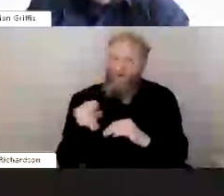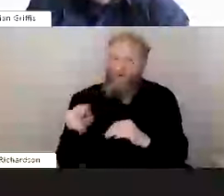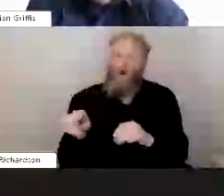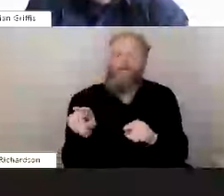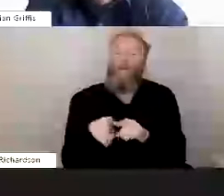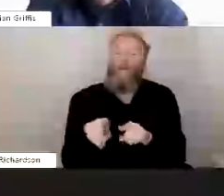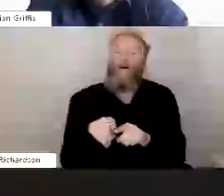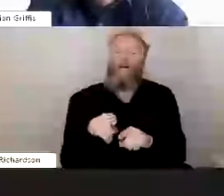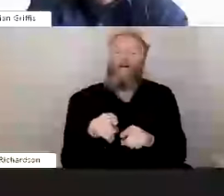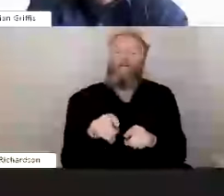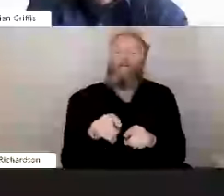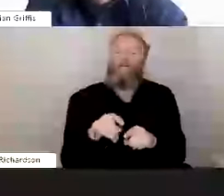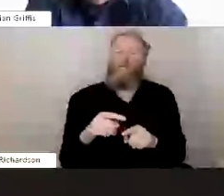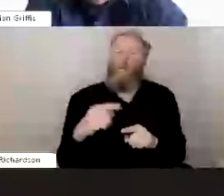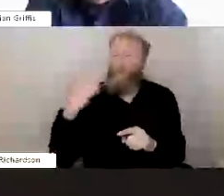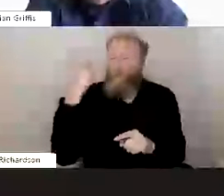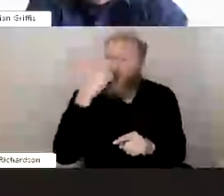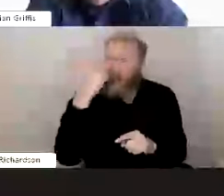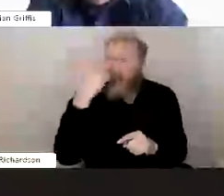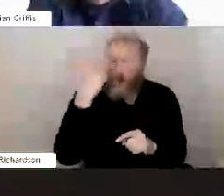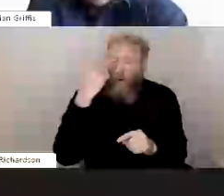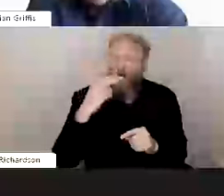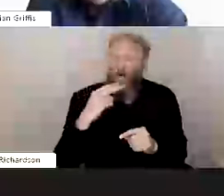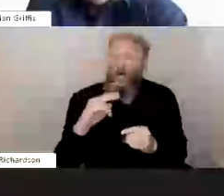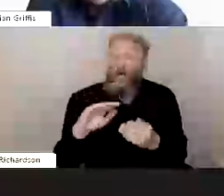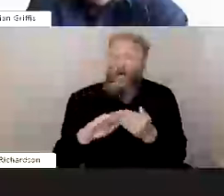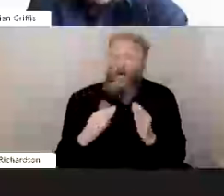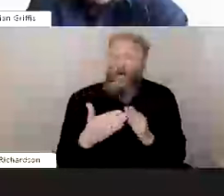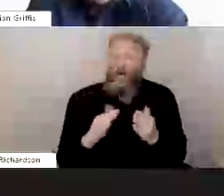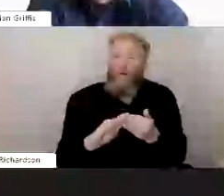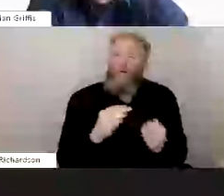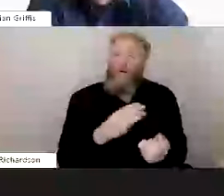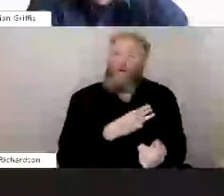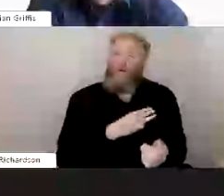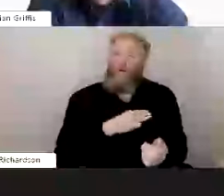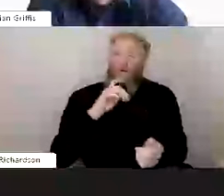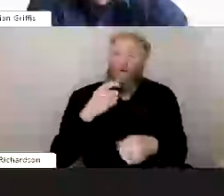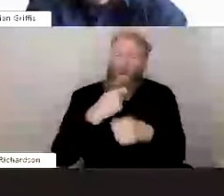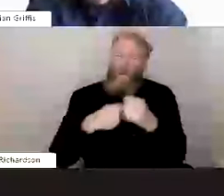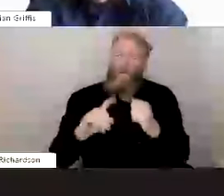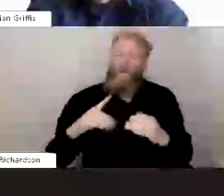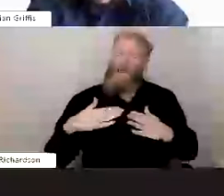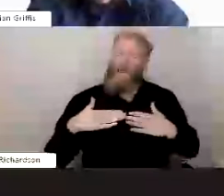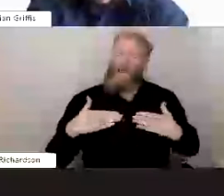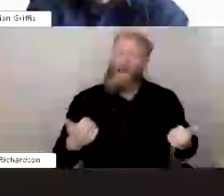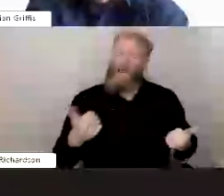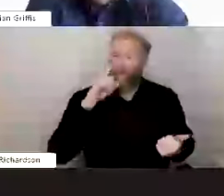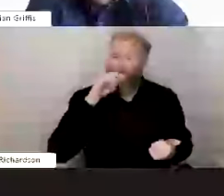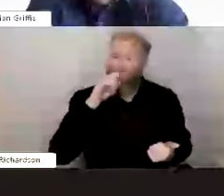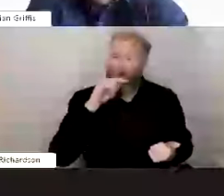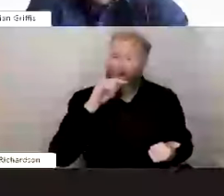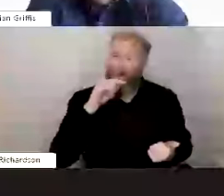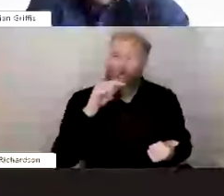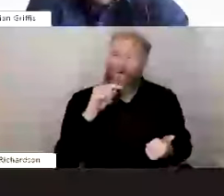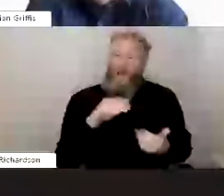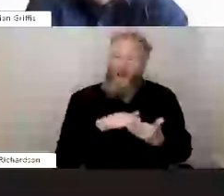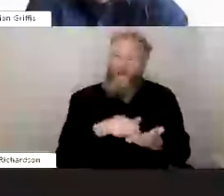uncommon for blind community members to be traditional healers, for example. Quite common, actually.